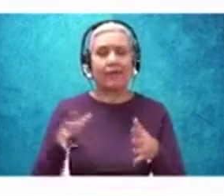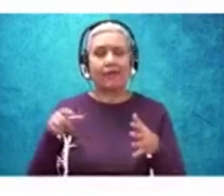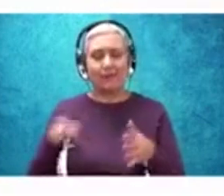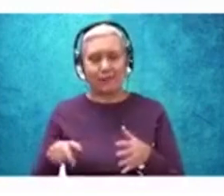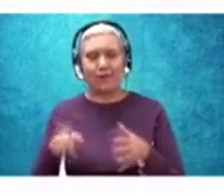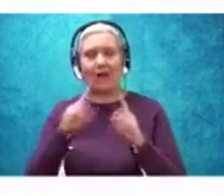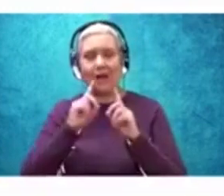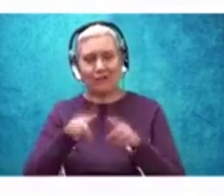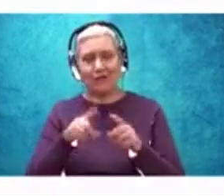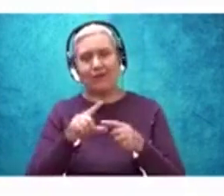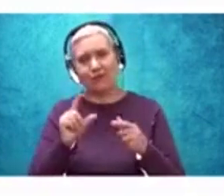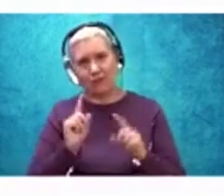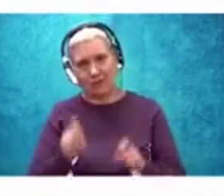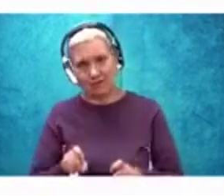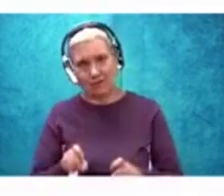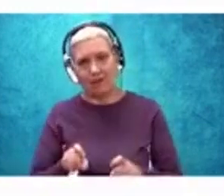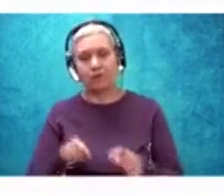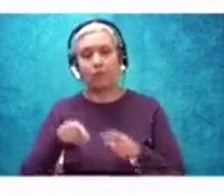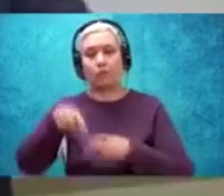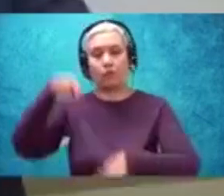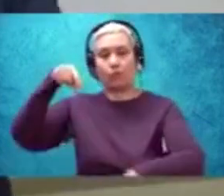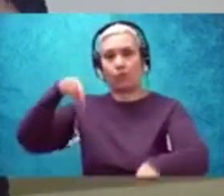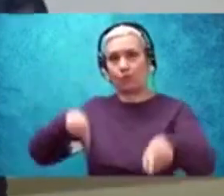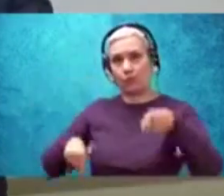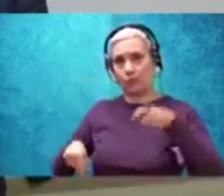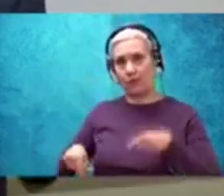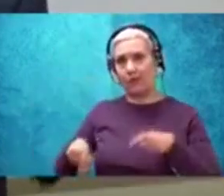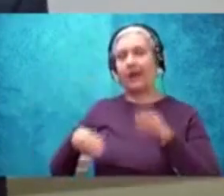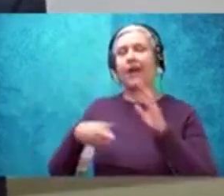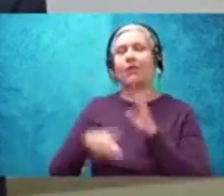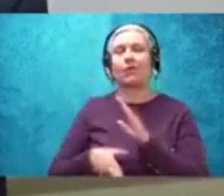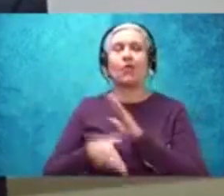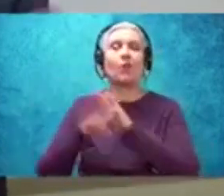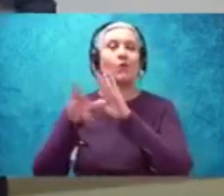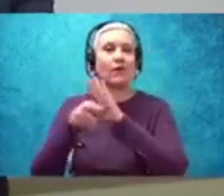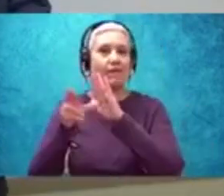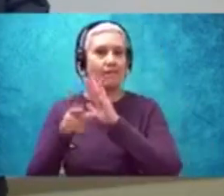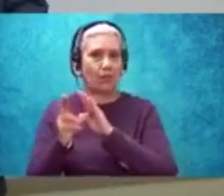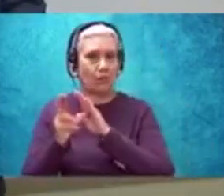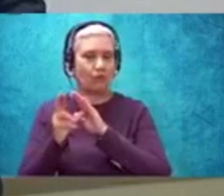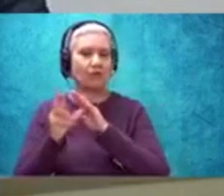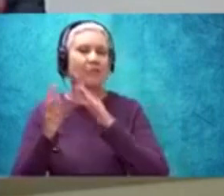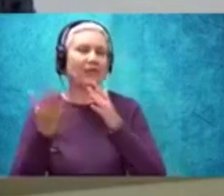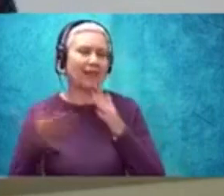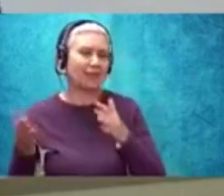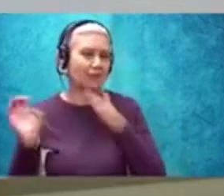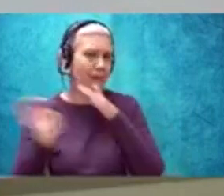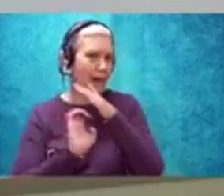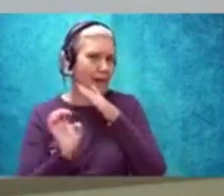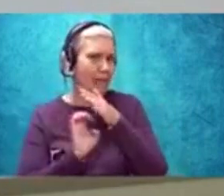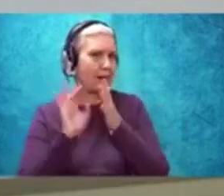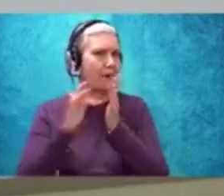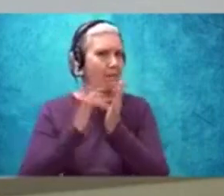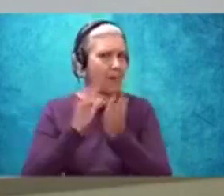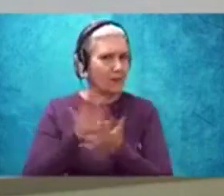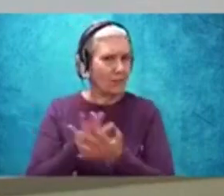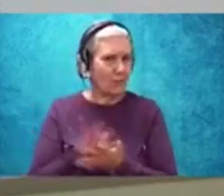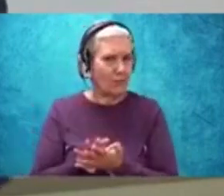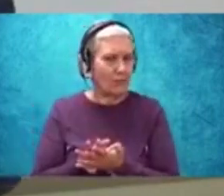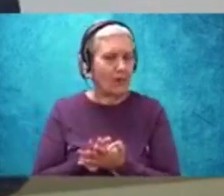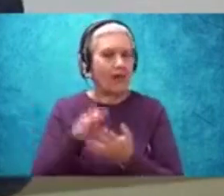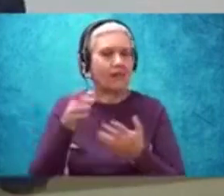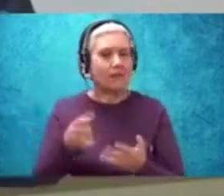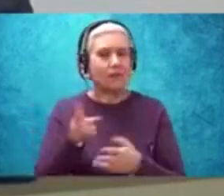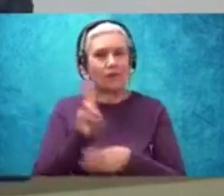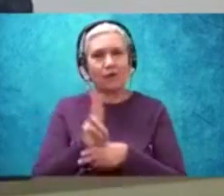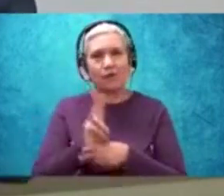I want to do now is to kind of take a step back, revisit some concepts that you've seen in elementary and middle school, and hopefully use those same ideas in order